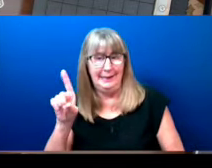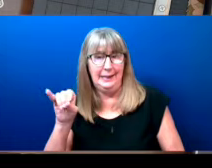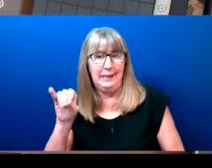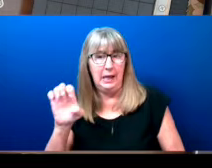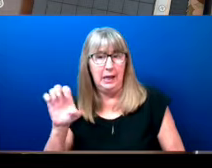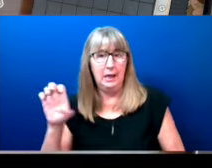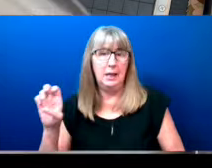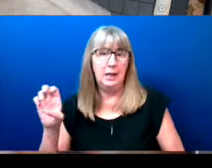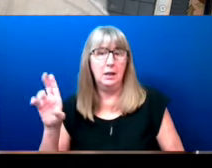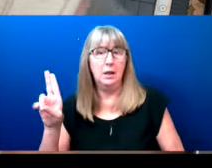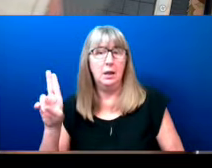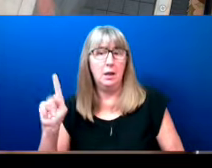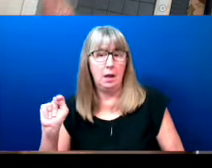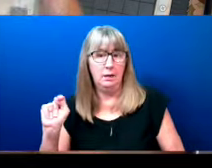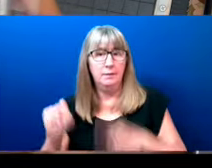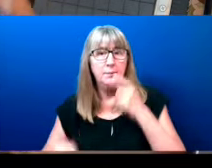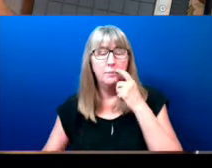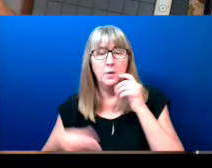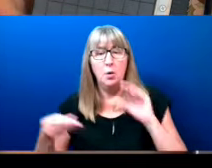Put my